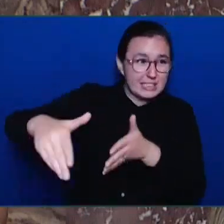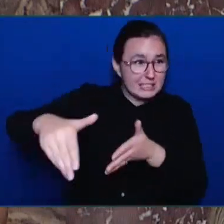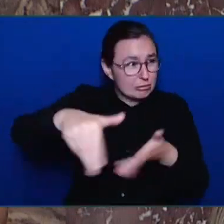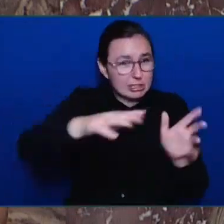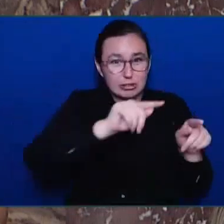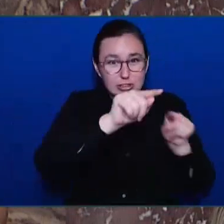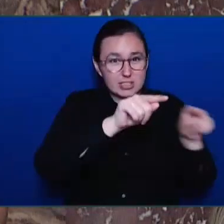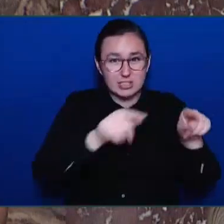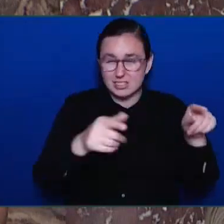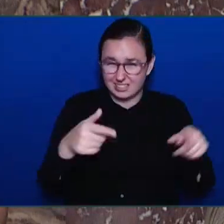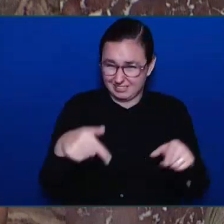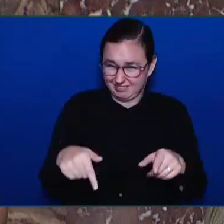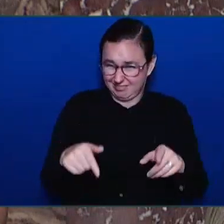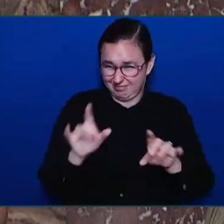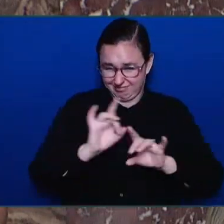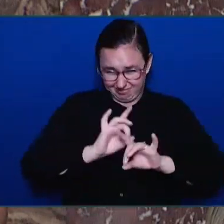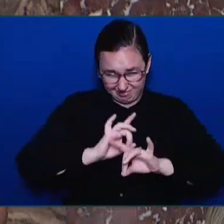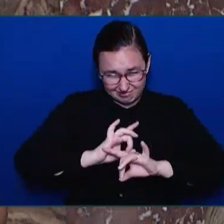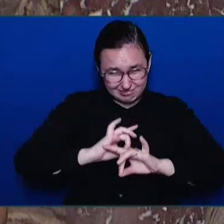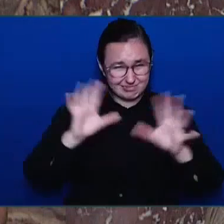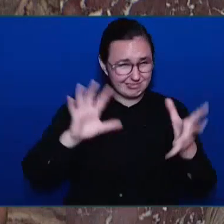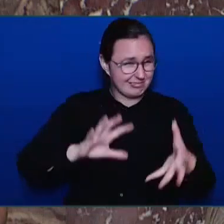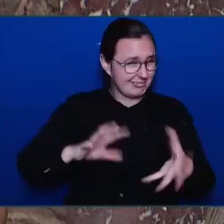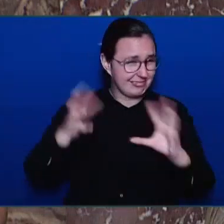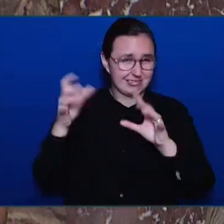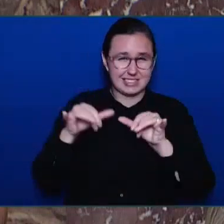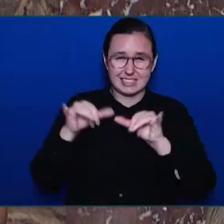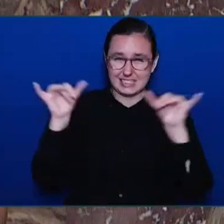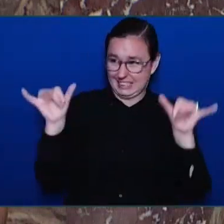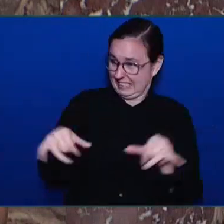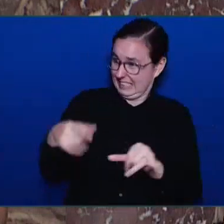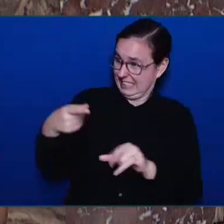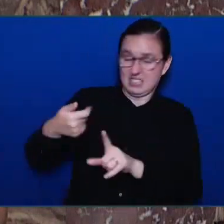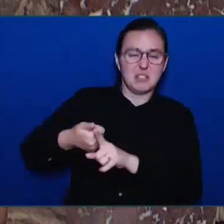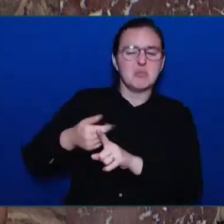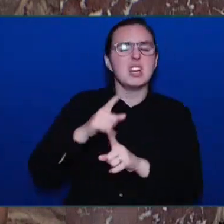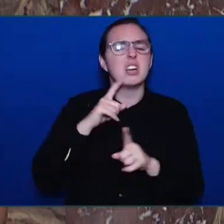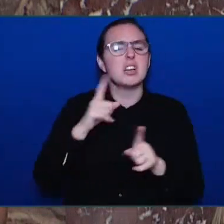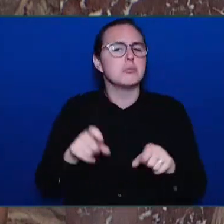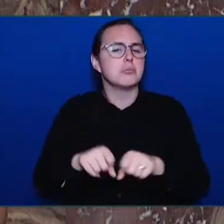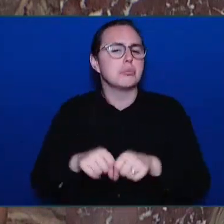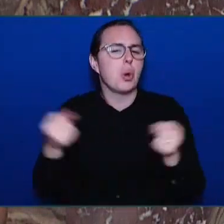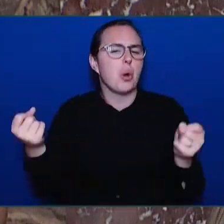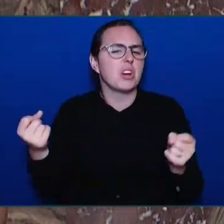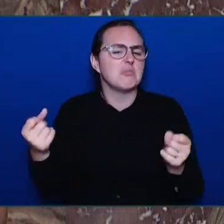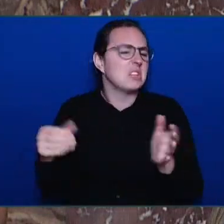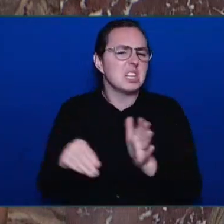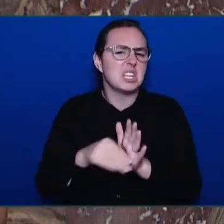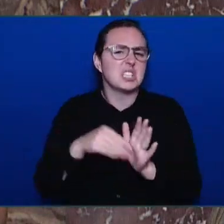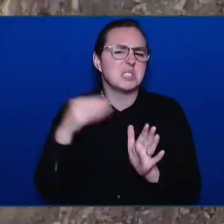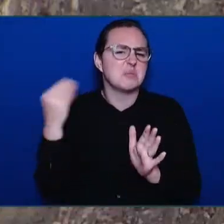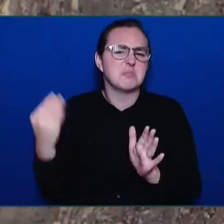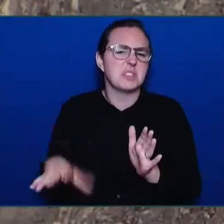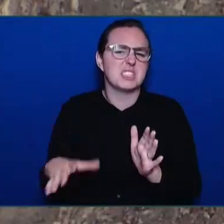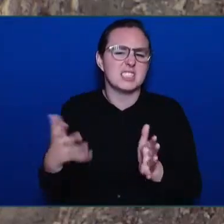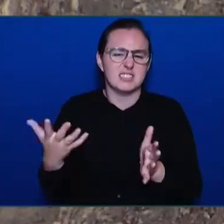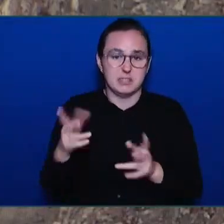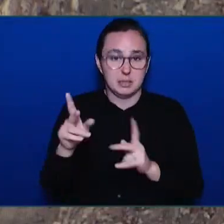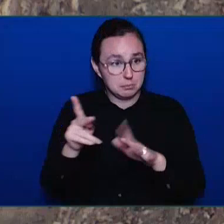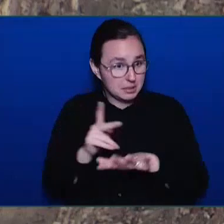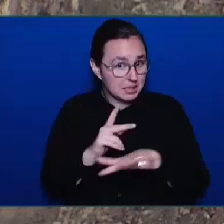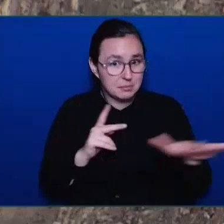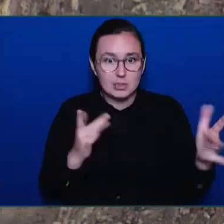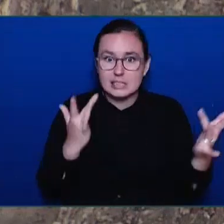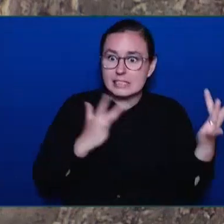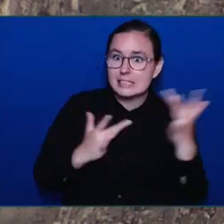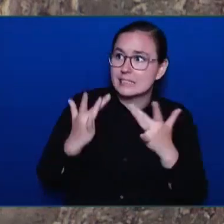costly, inadequate, and impossible to navigate for increasingly desperate families. The Minister even